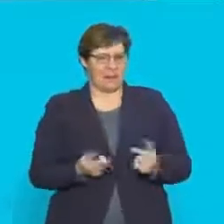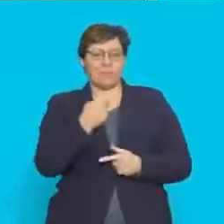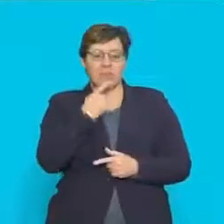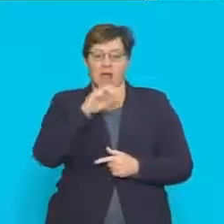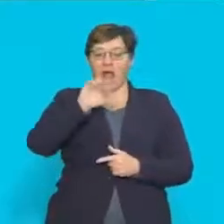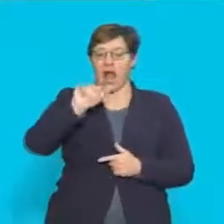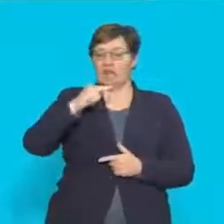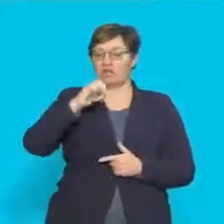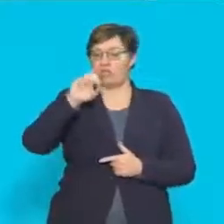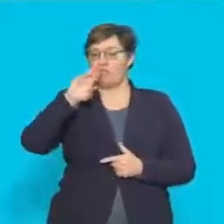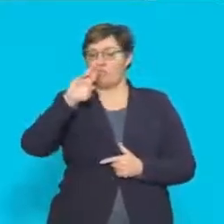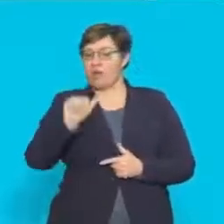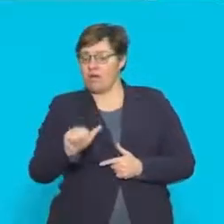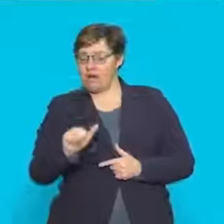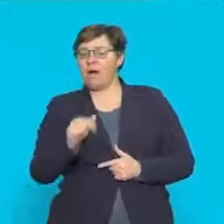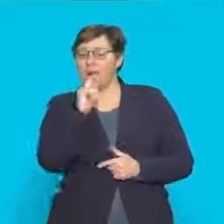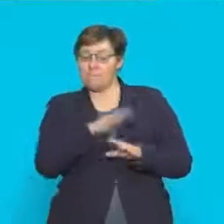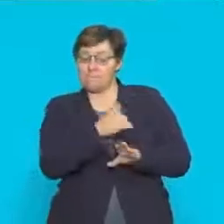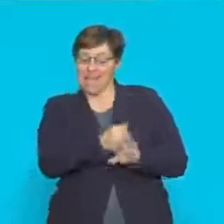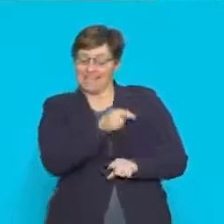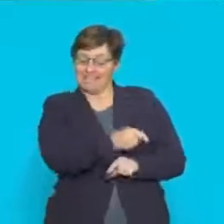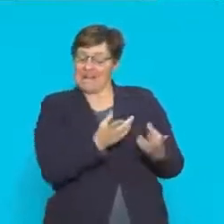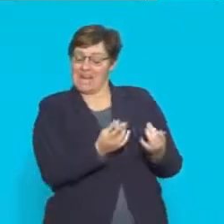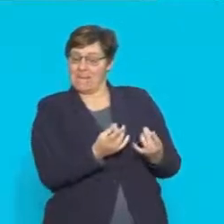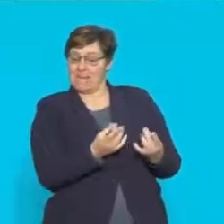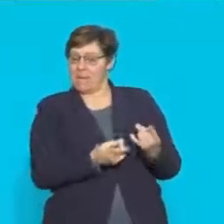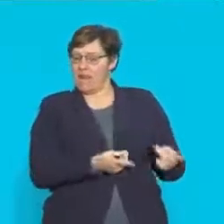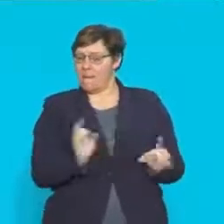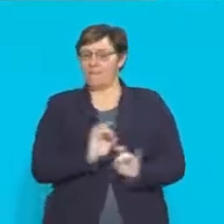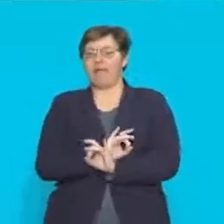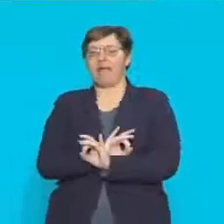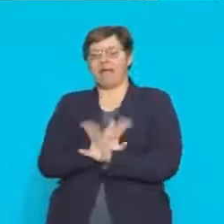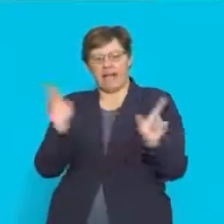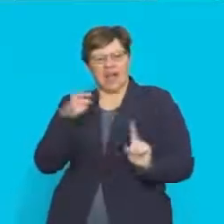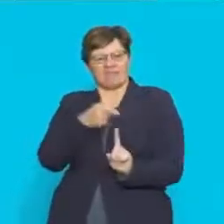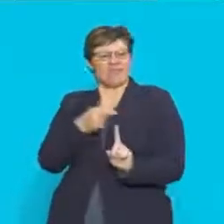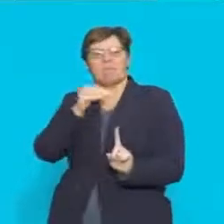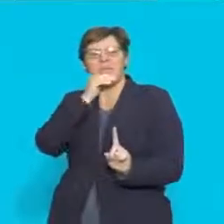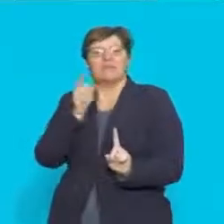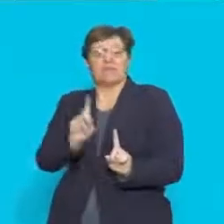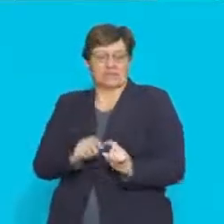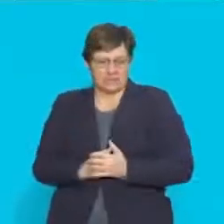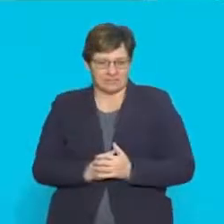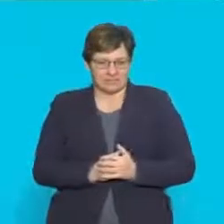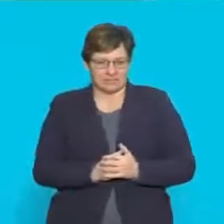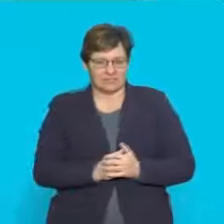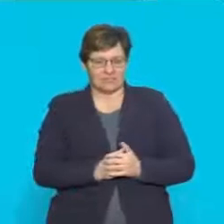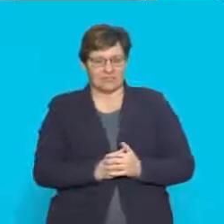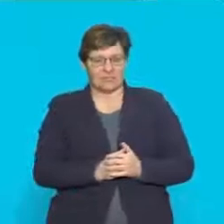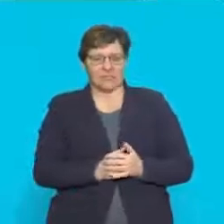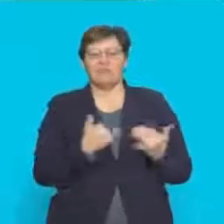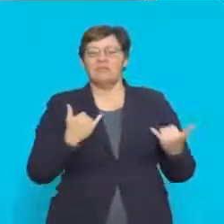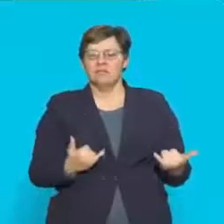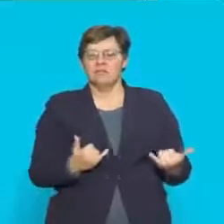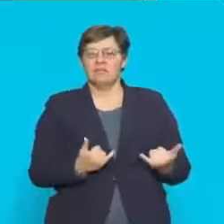that we need to do based on these numbers, then we are clear on what we are talking about. But for now, let's just look at our